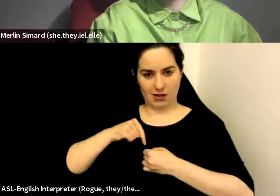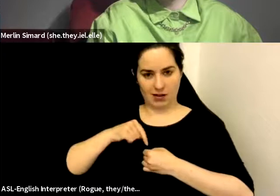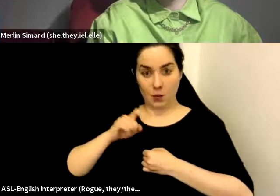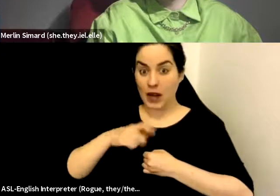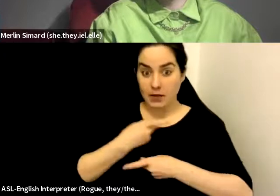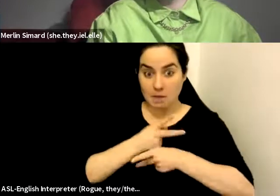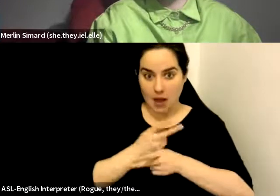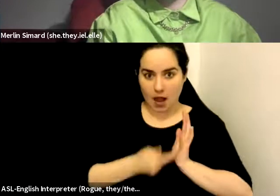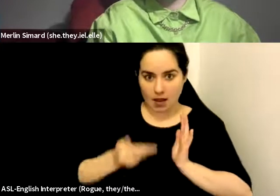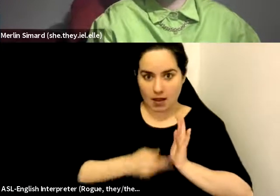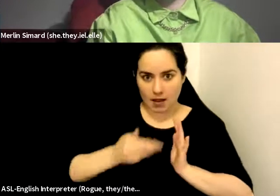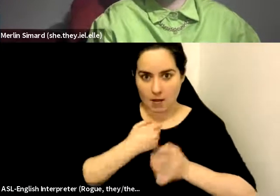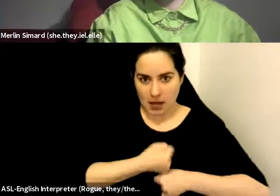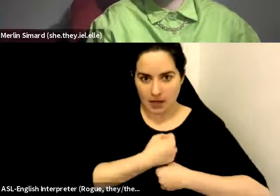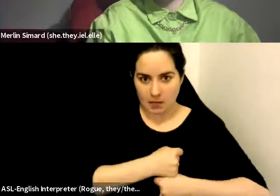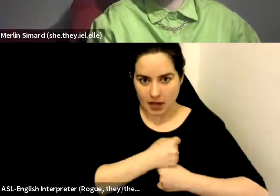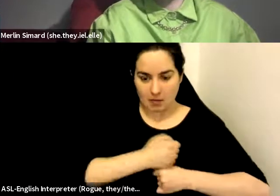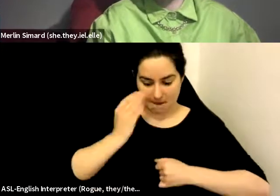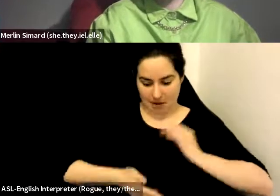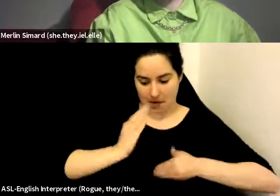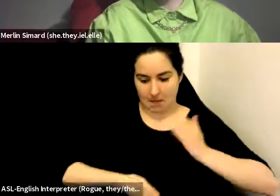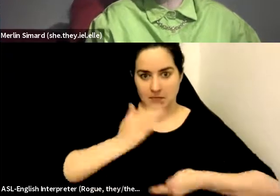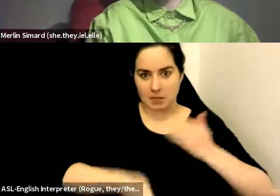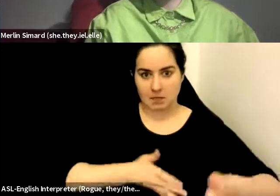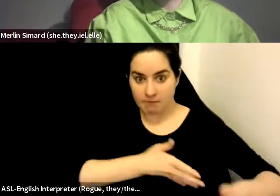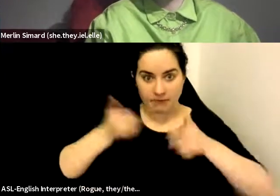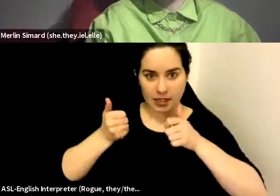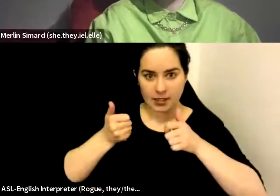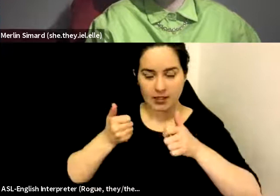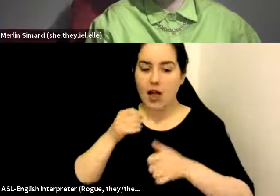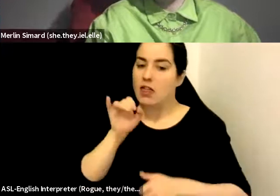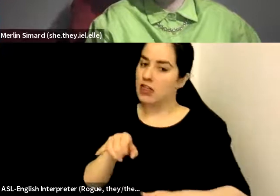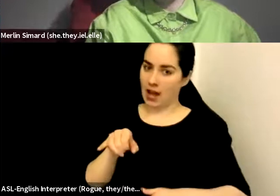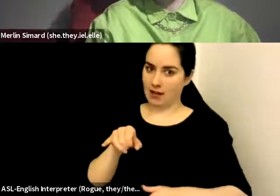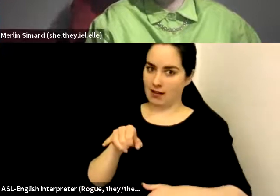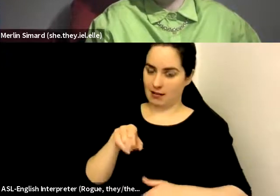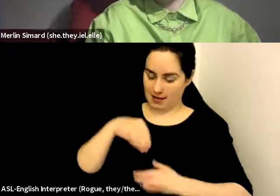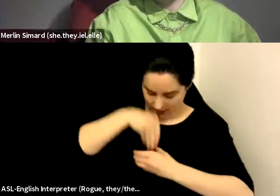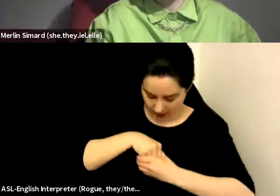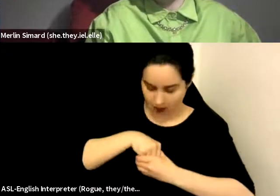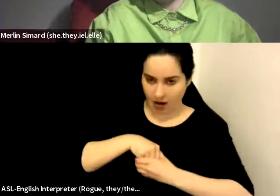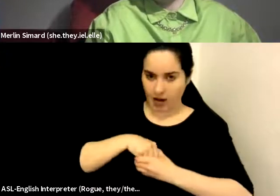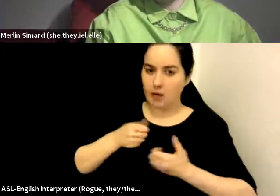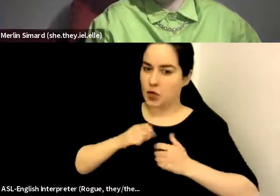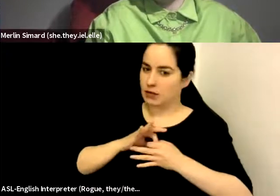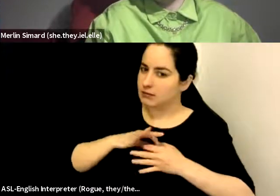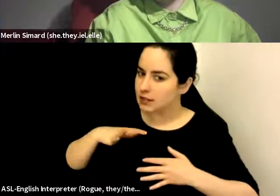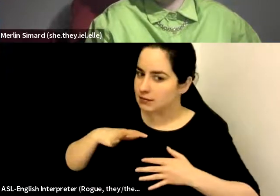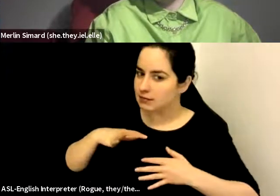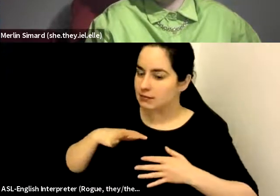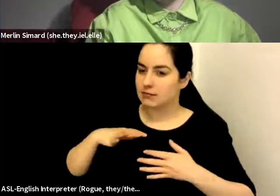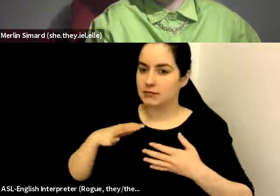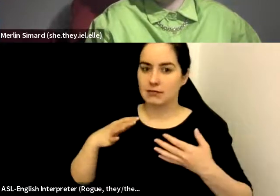produce at a really fast pace that is all about giving something